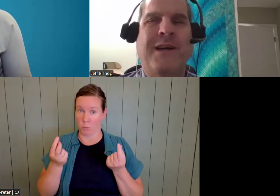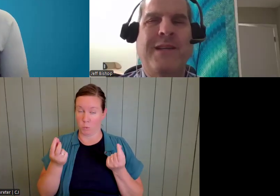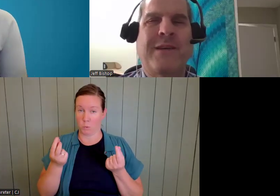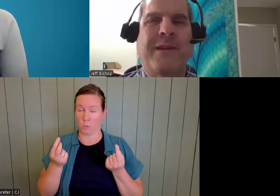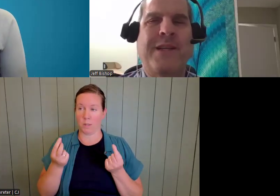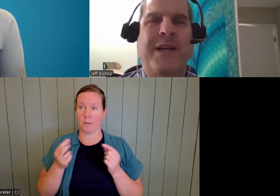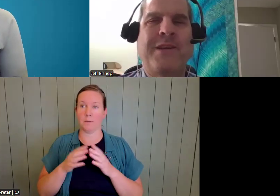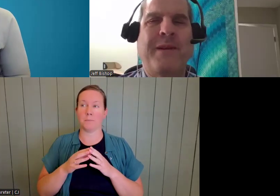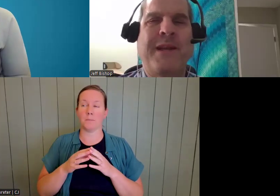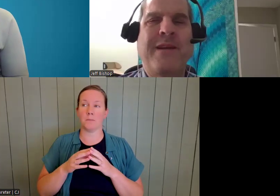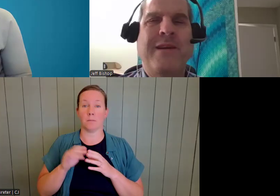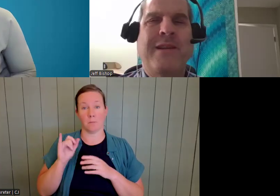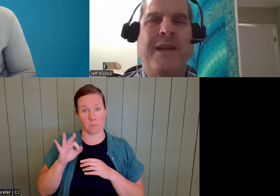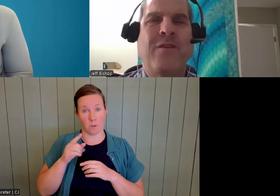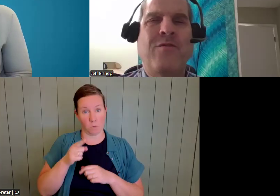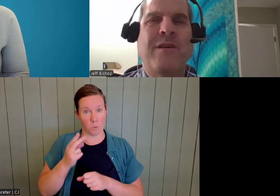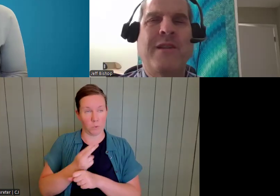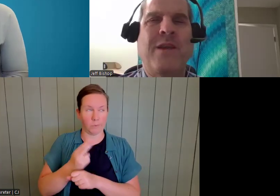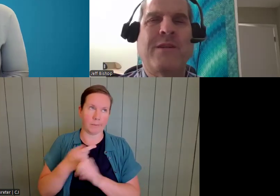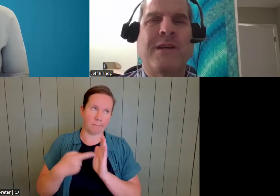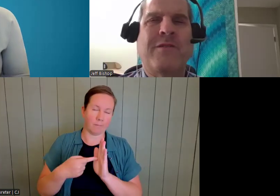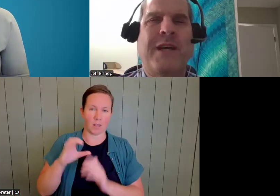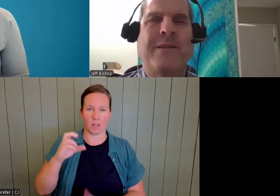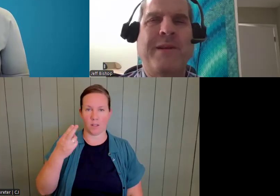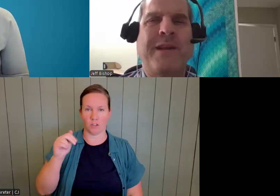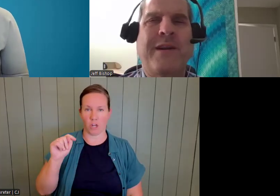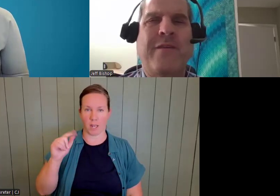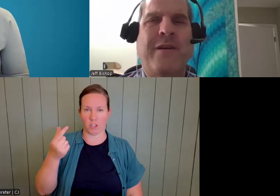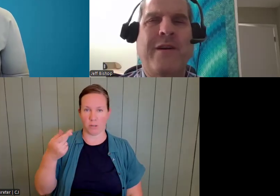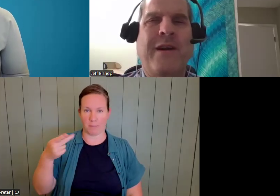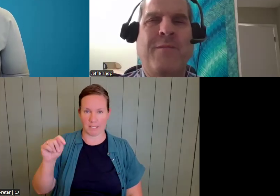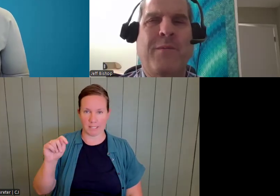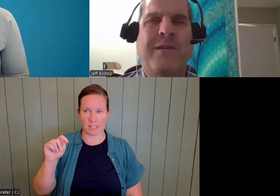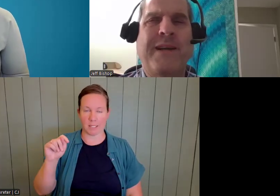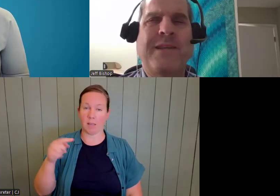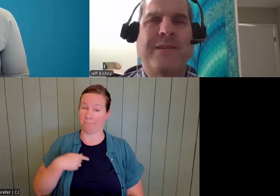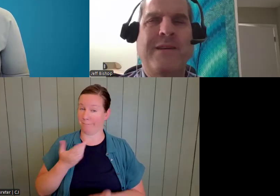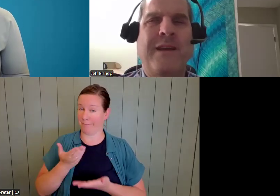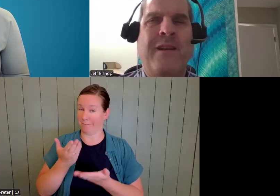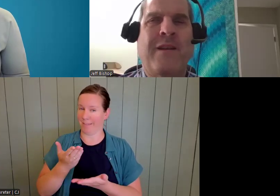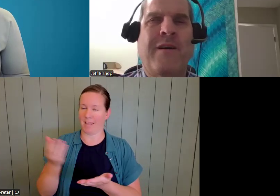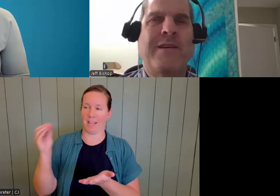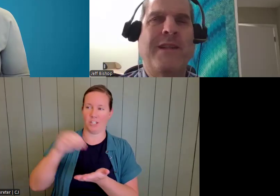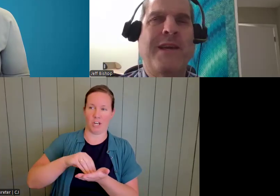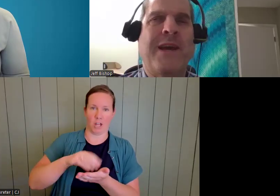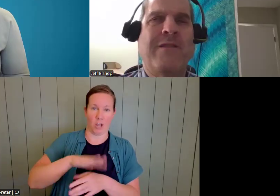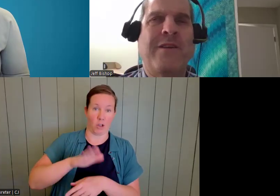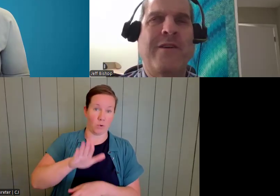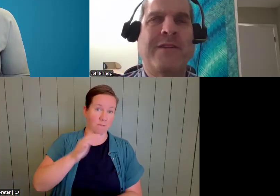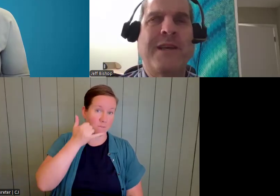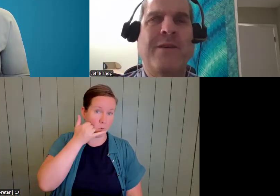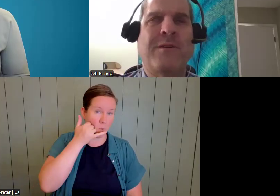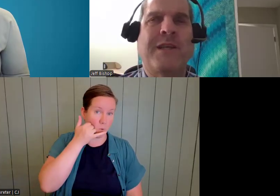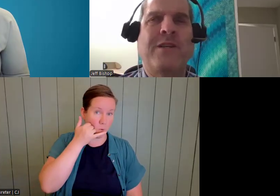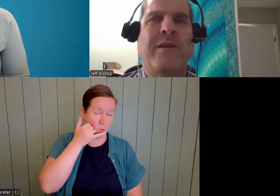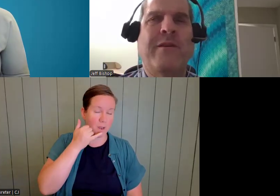use something like ChatGPT, that you install ChatGPT on your mobile device and log into the account that you're